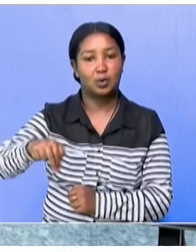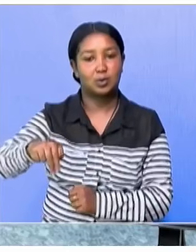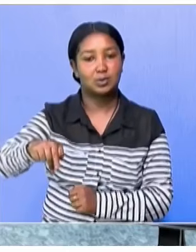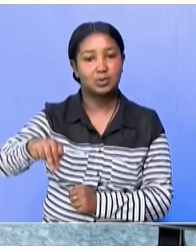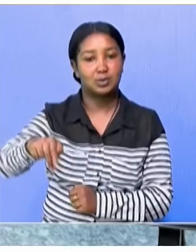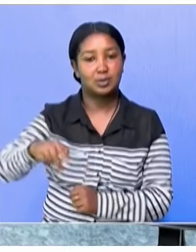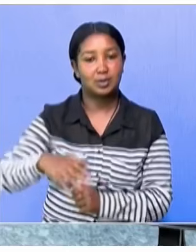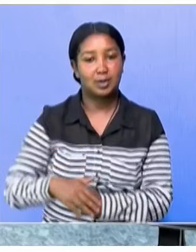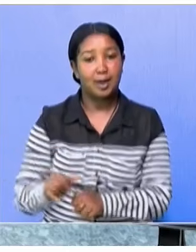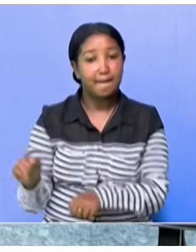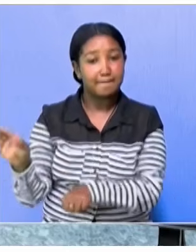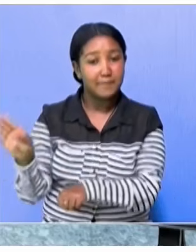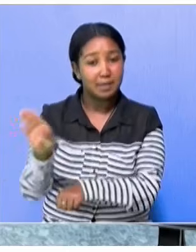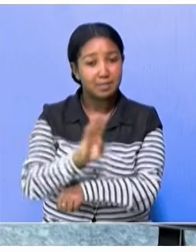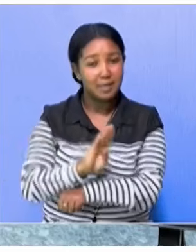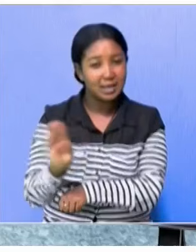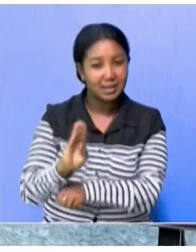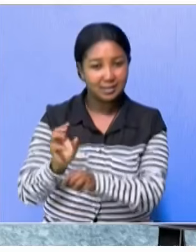a busy street